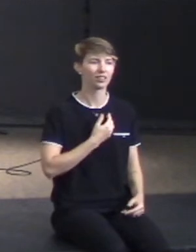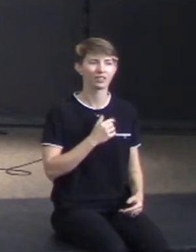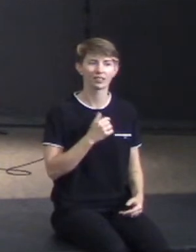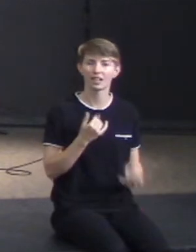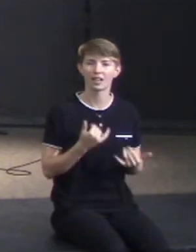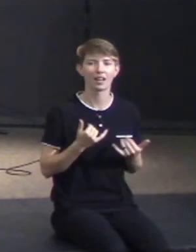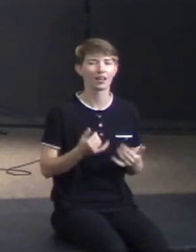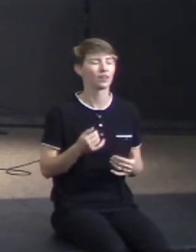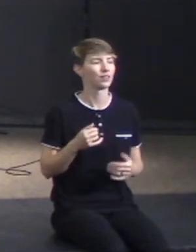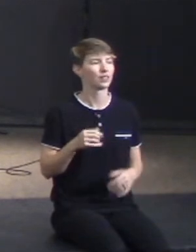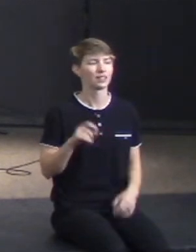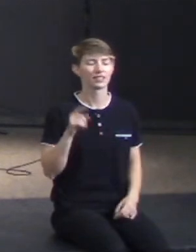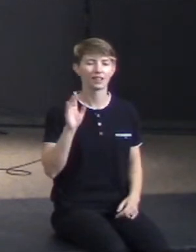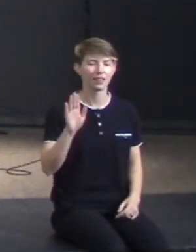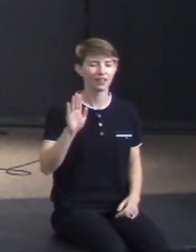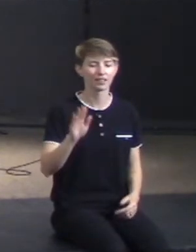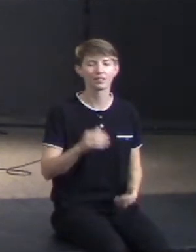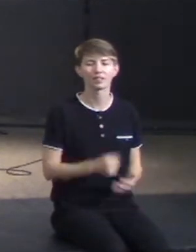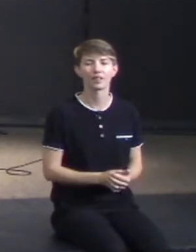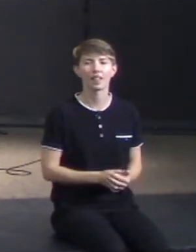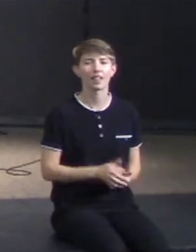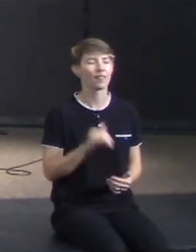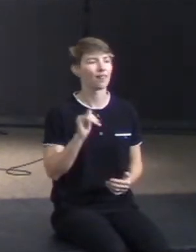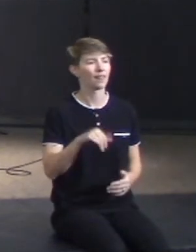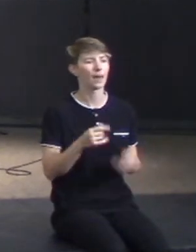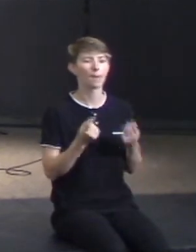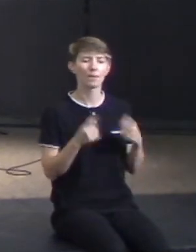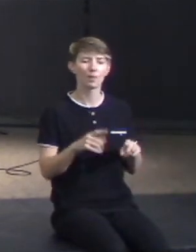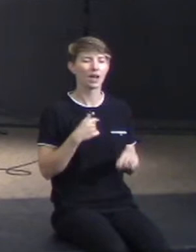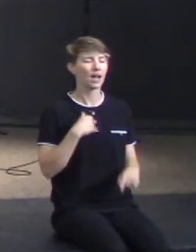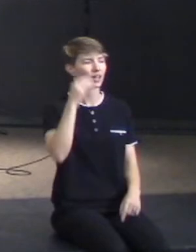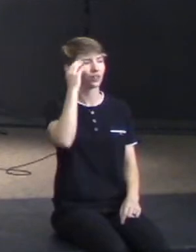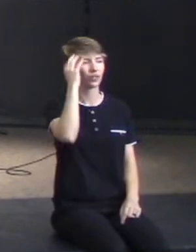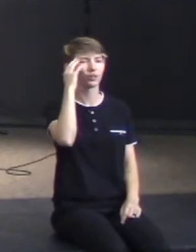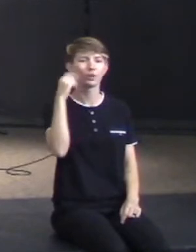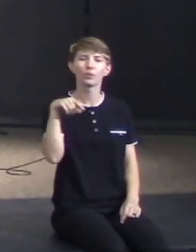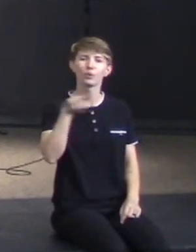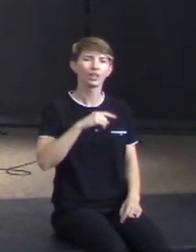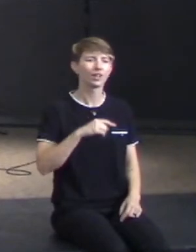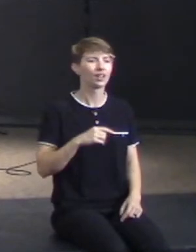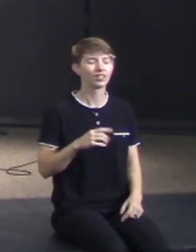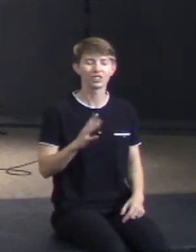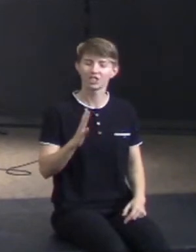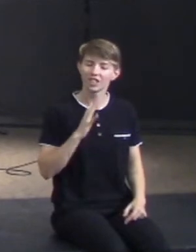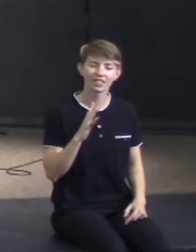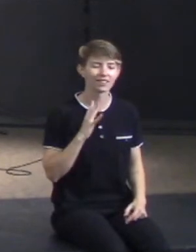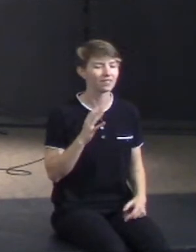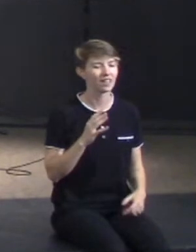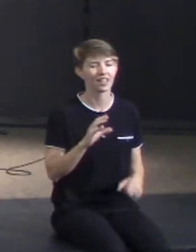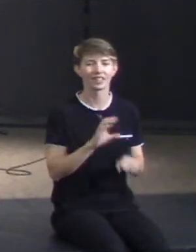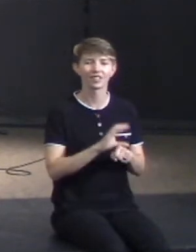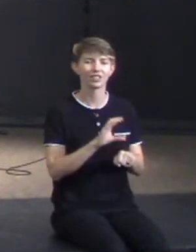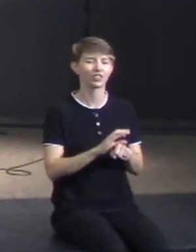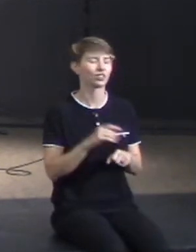And in that moment, I knew we were going to do just fine as a church. We're going to be okay.